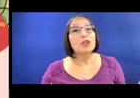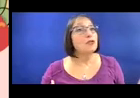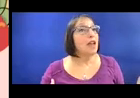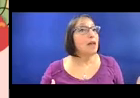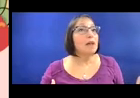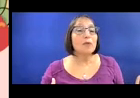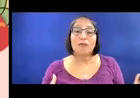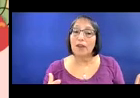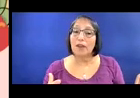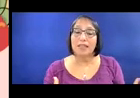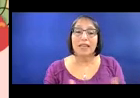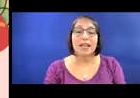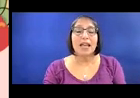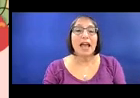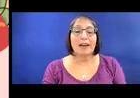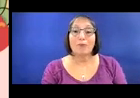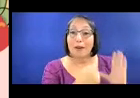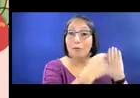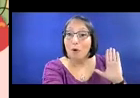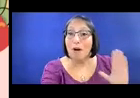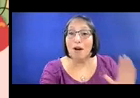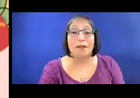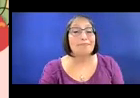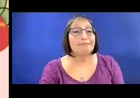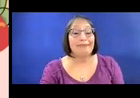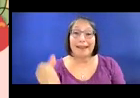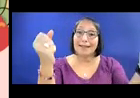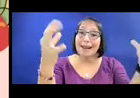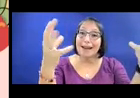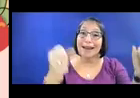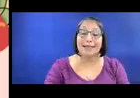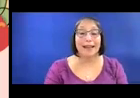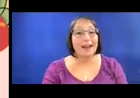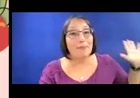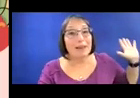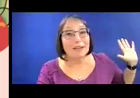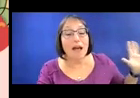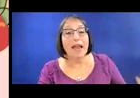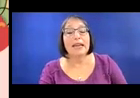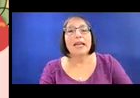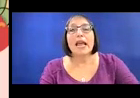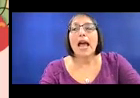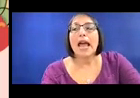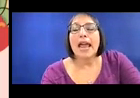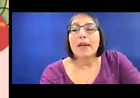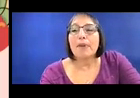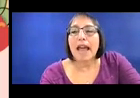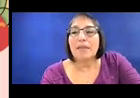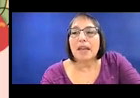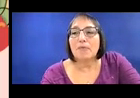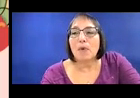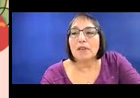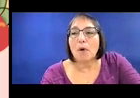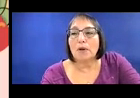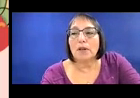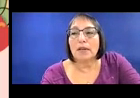to them was very easy. Write it on the board. I can sign it. I can have it on my slide. But I had to make